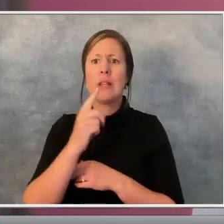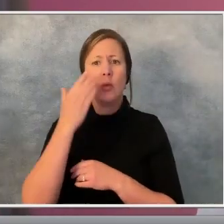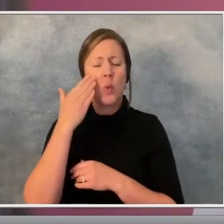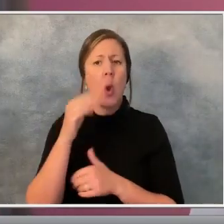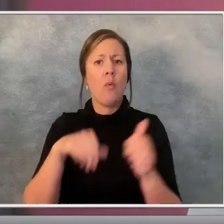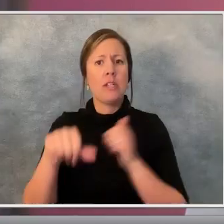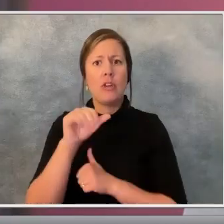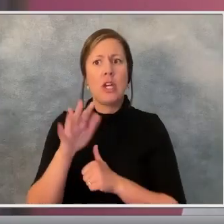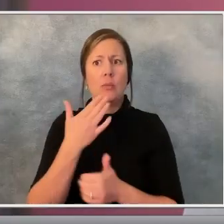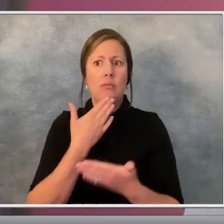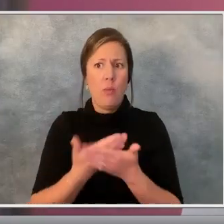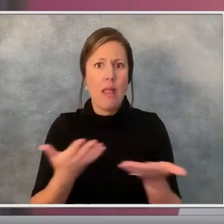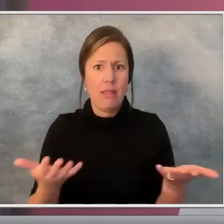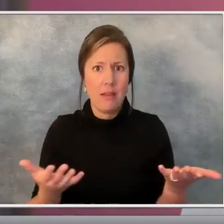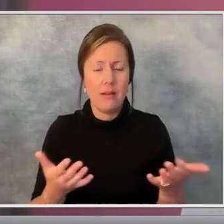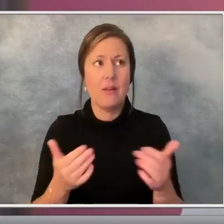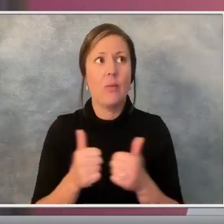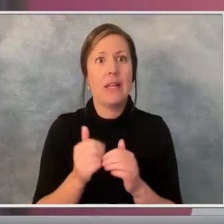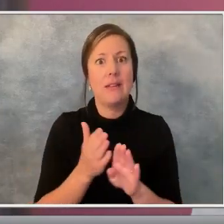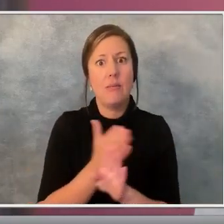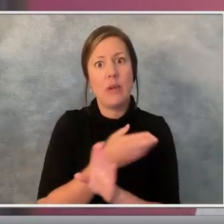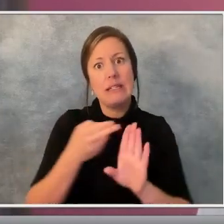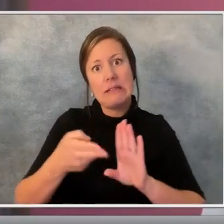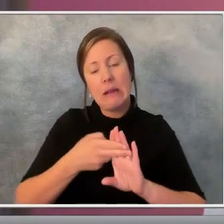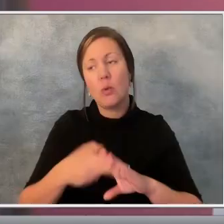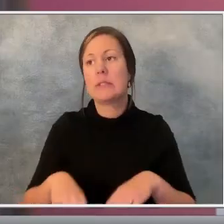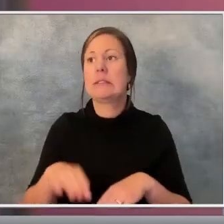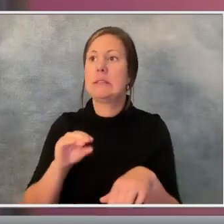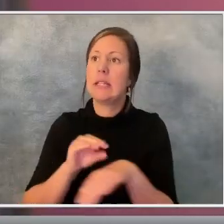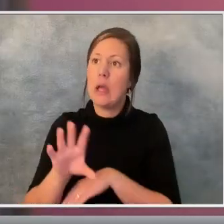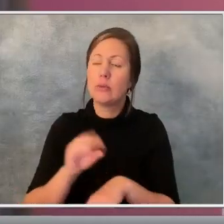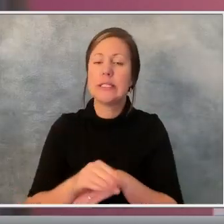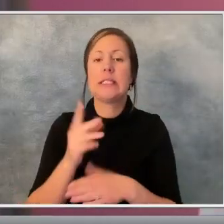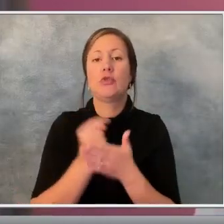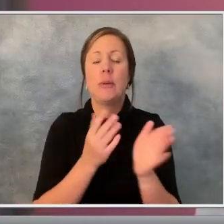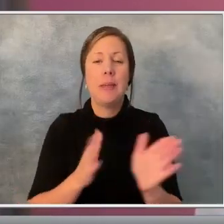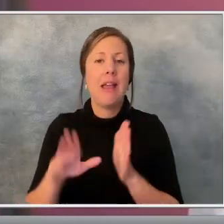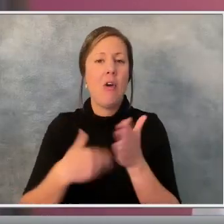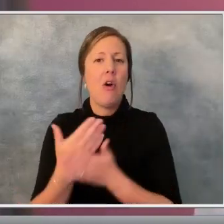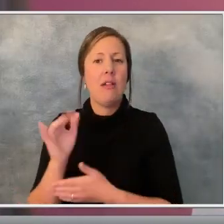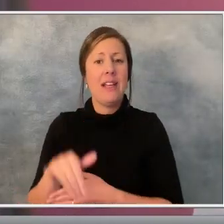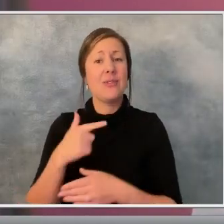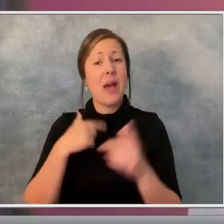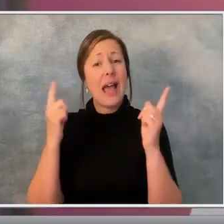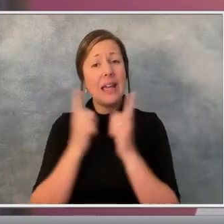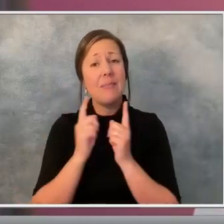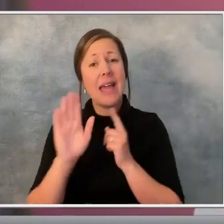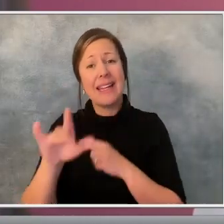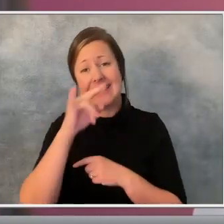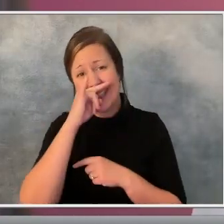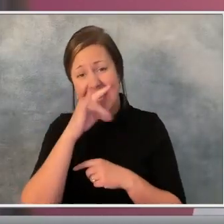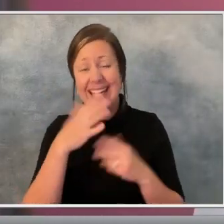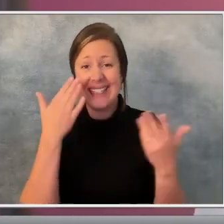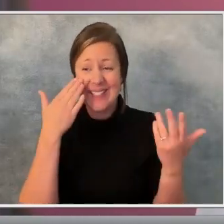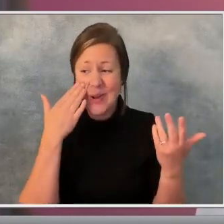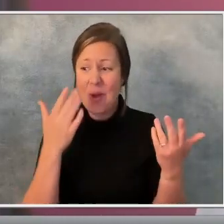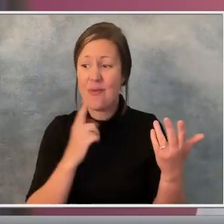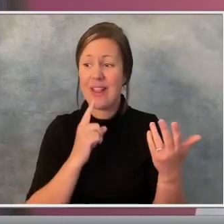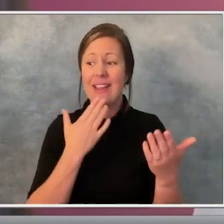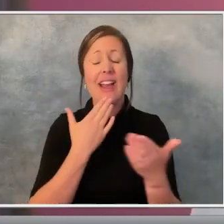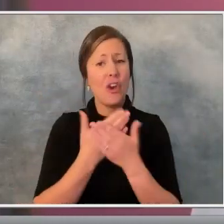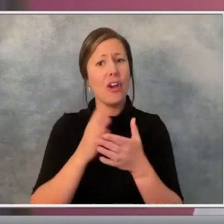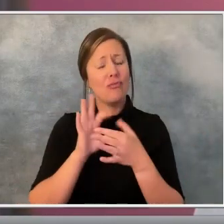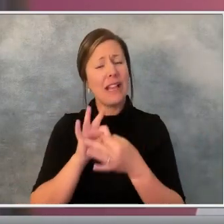pre-diagnosis, diagnosis, treatment planning, counseling. And so, I mean, I had met Eddie's kids. We had a good relationship. And so when I heard